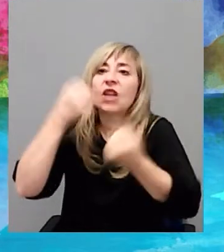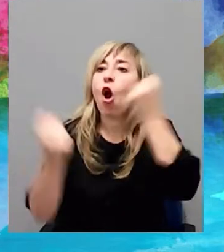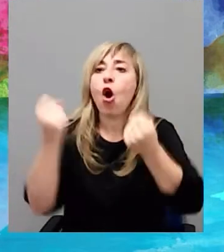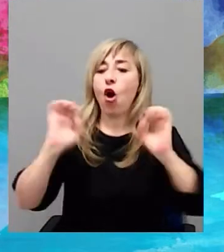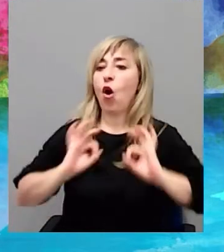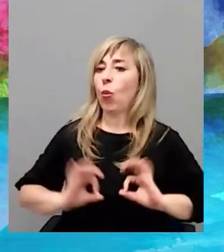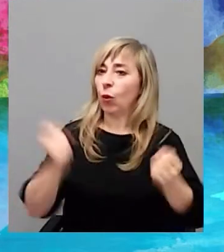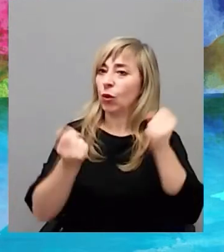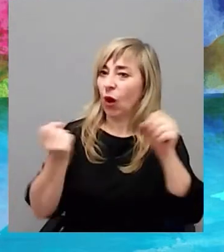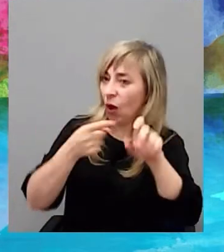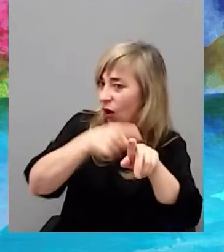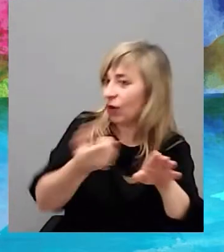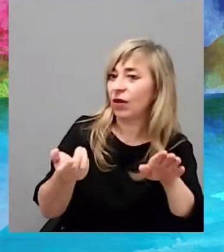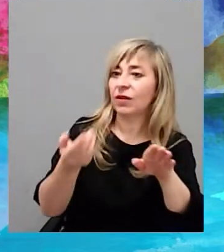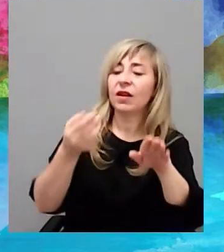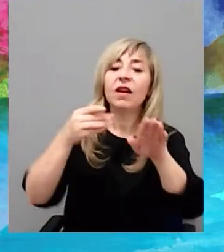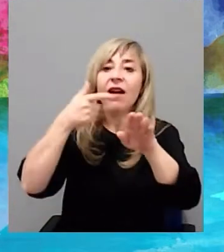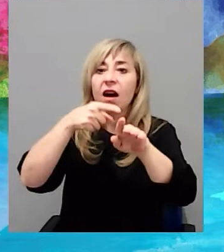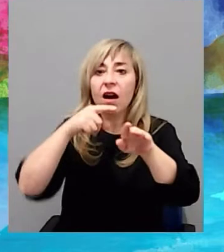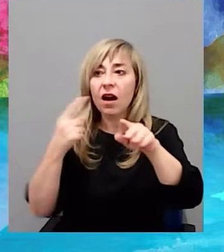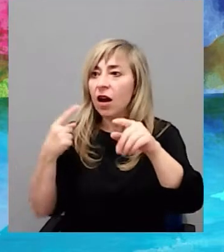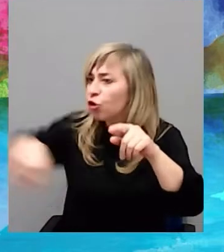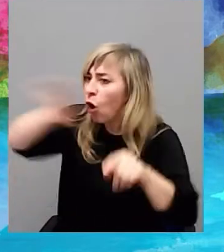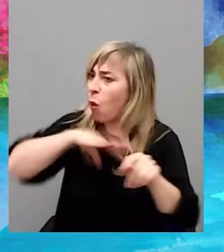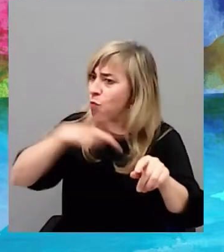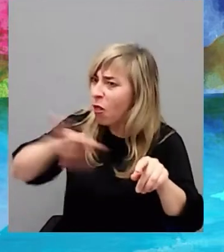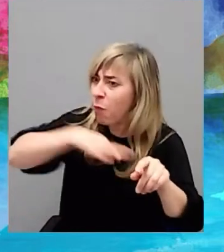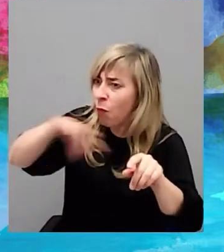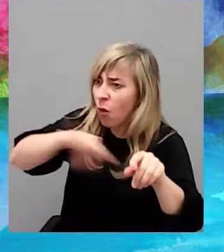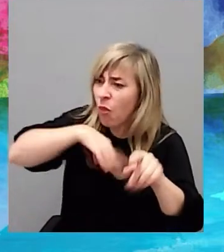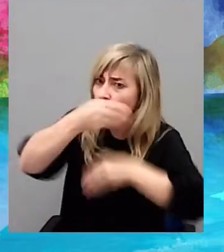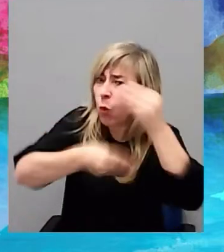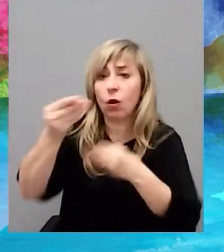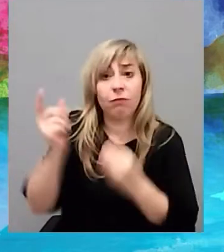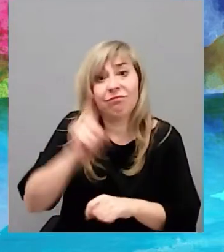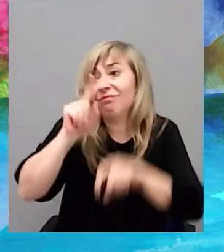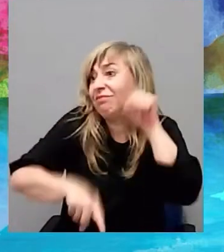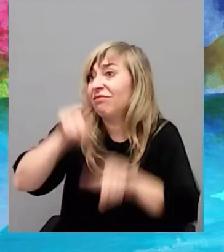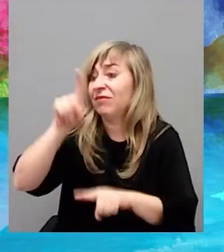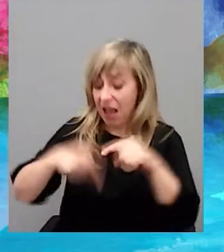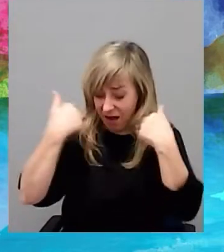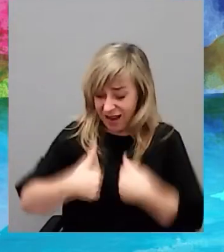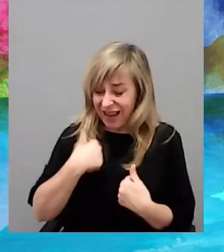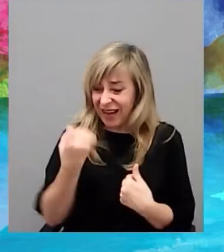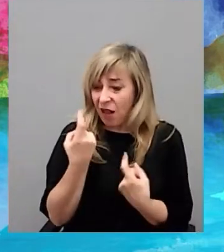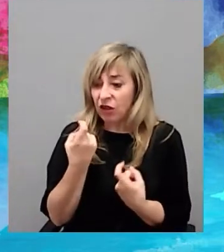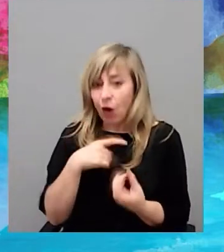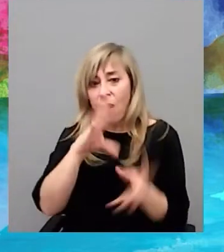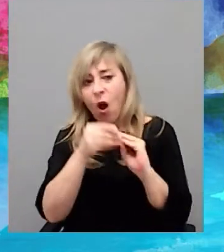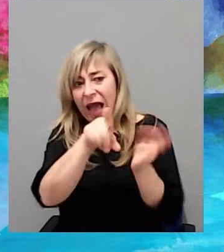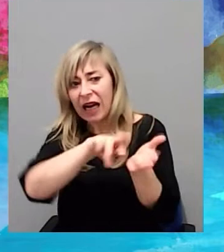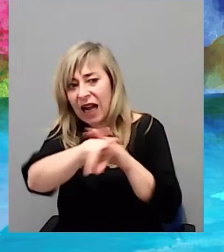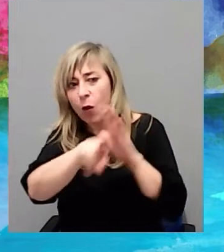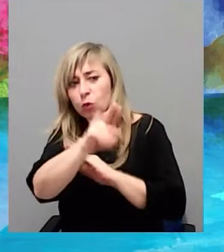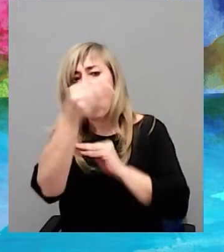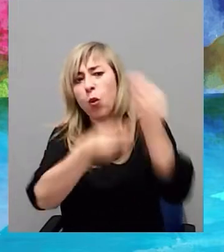or a car with a driver. Everyone has their profile and